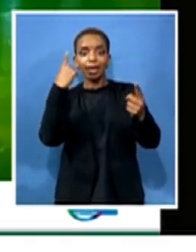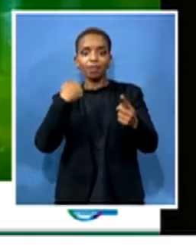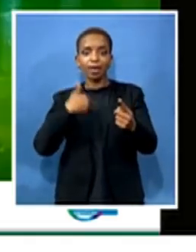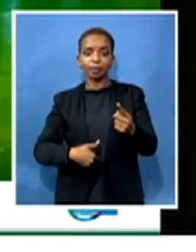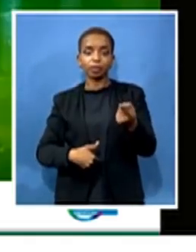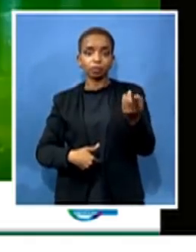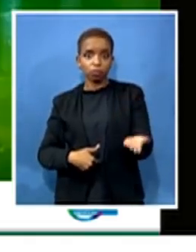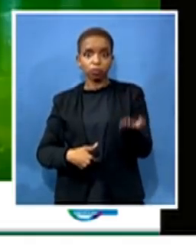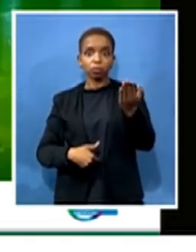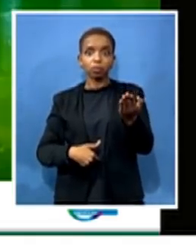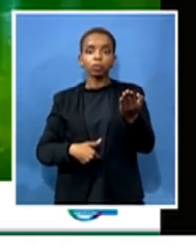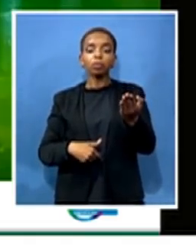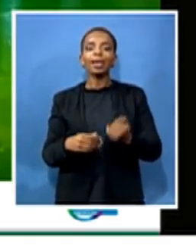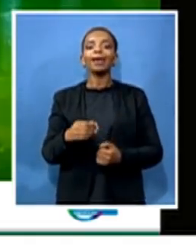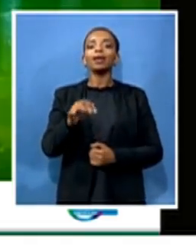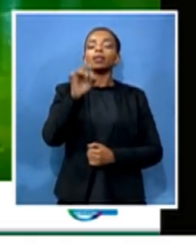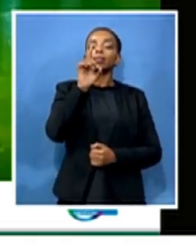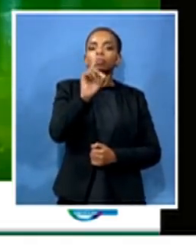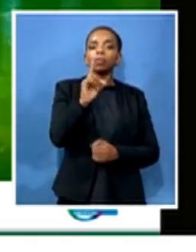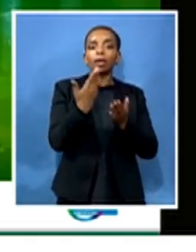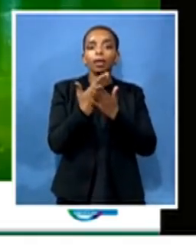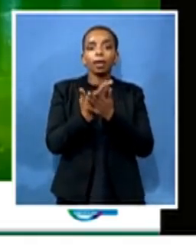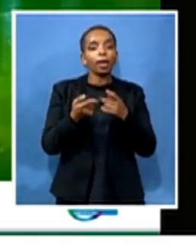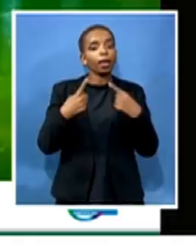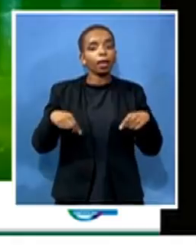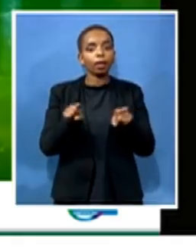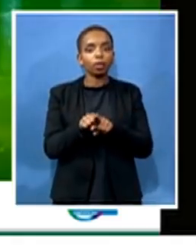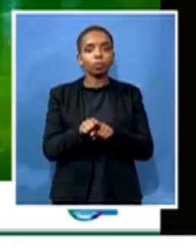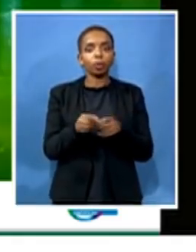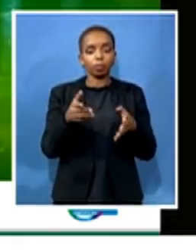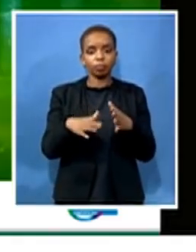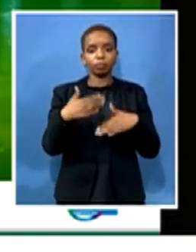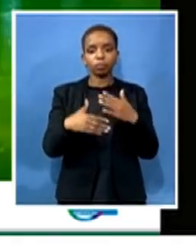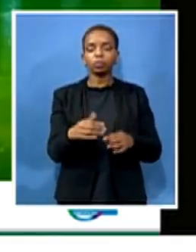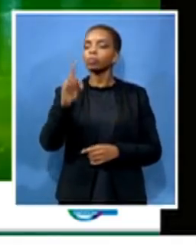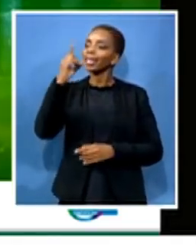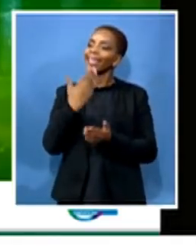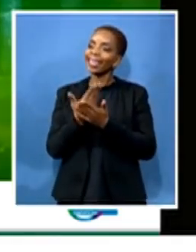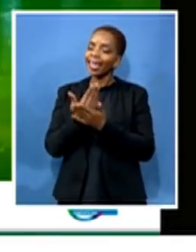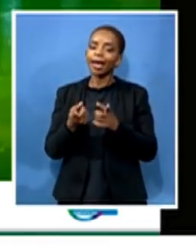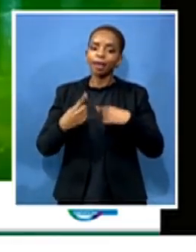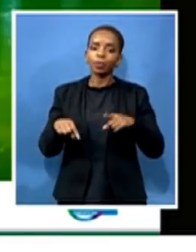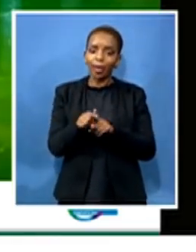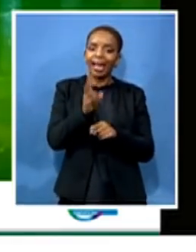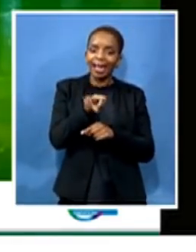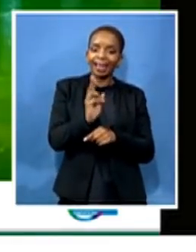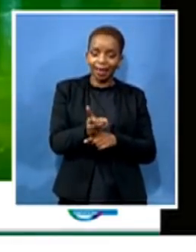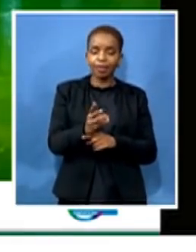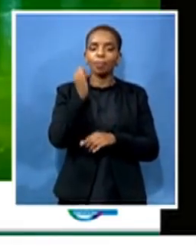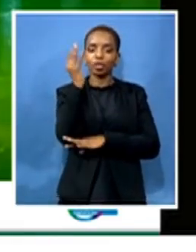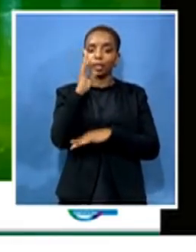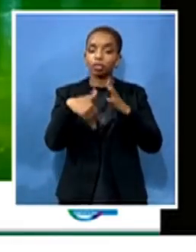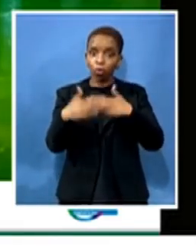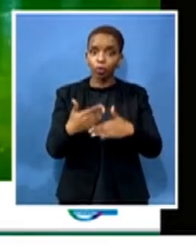we again available until 1 o'clock? Can we again request that the presentations continue? Can we again request that the